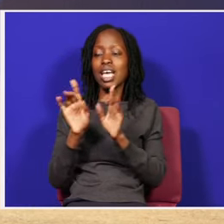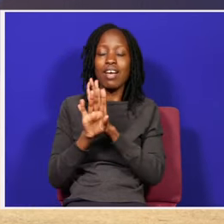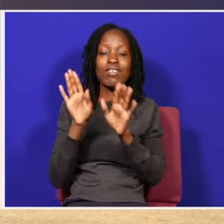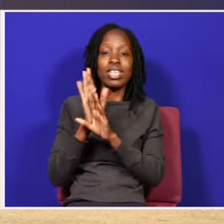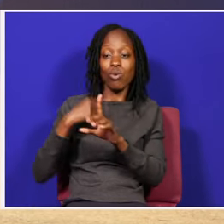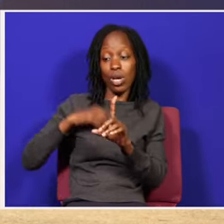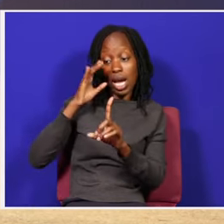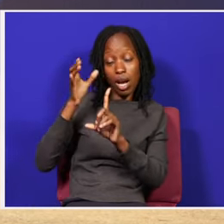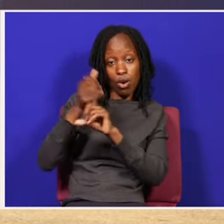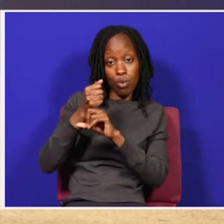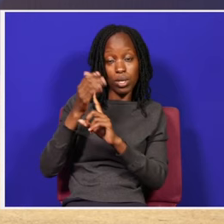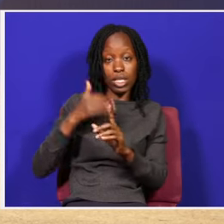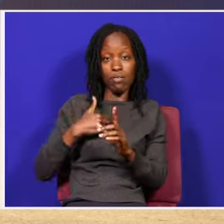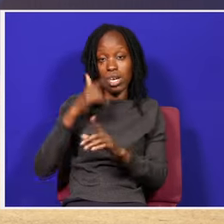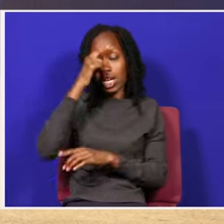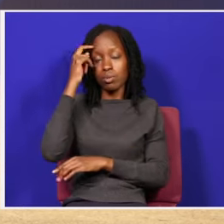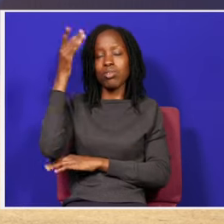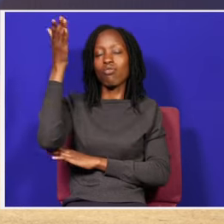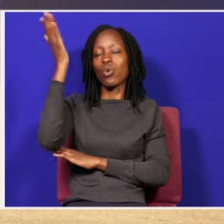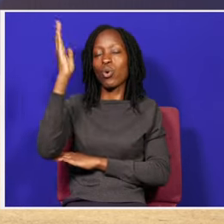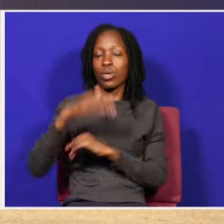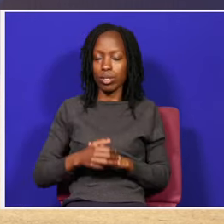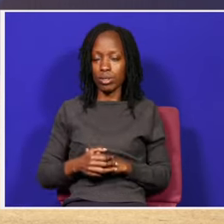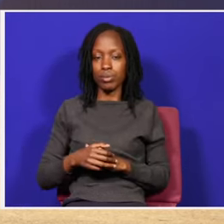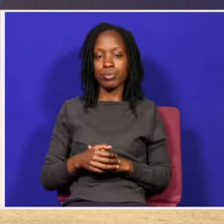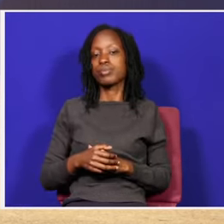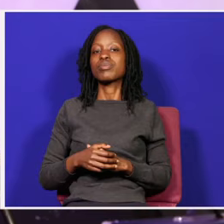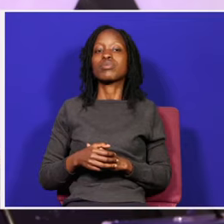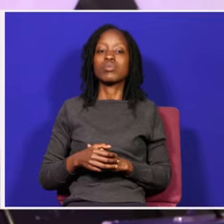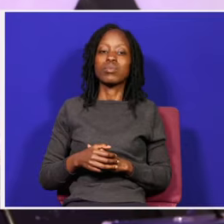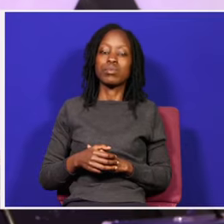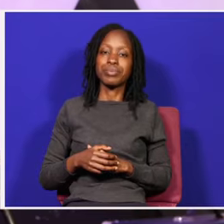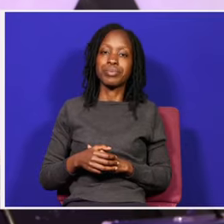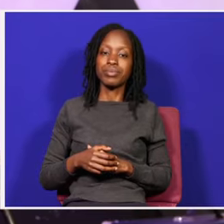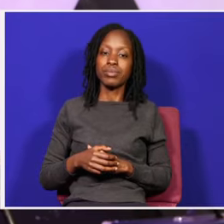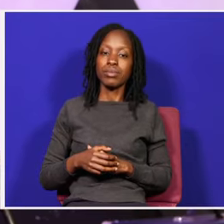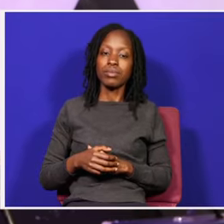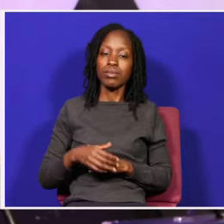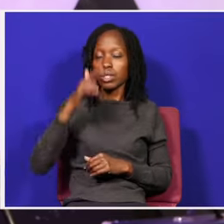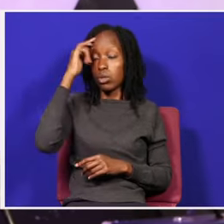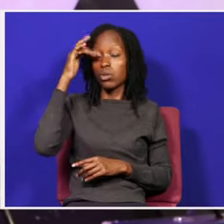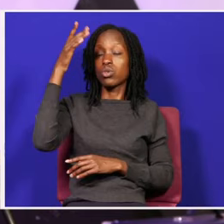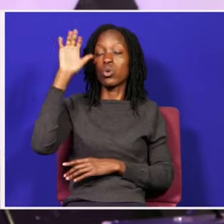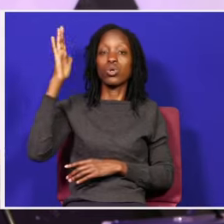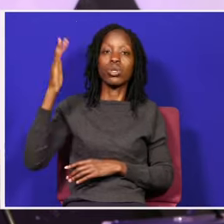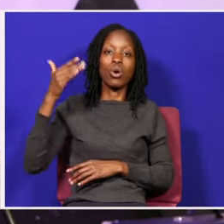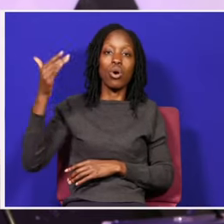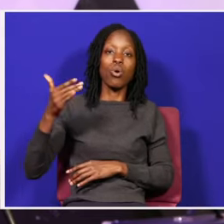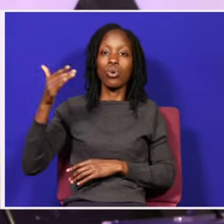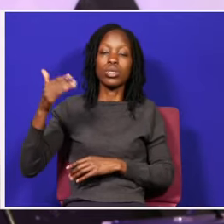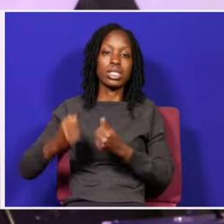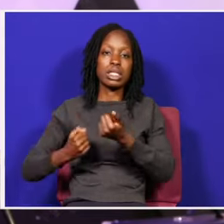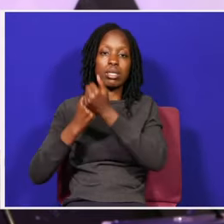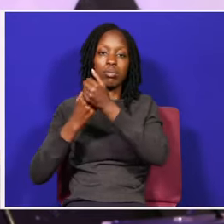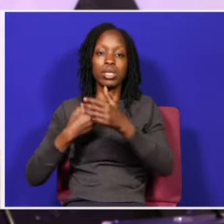None of us would have survived the things that we survived in 2023 had it not been for God on our